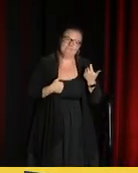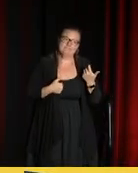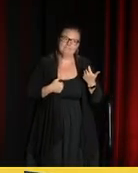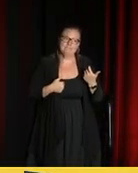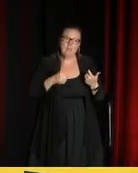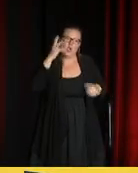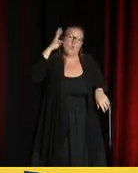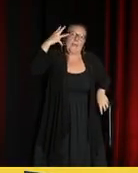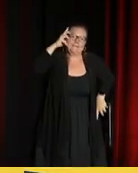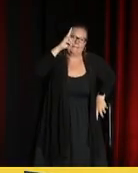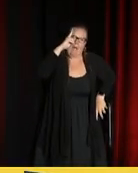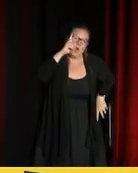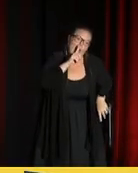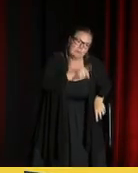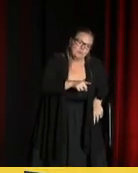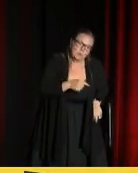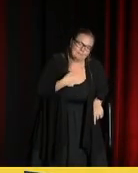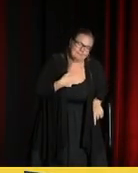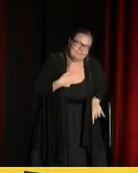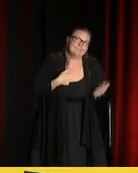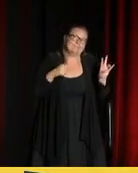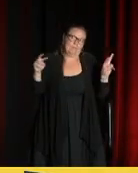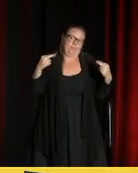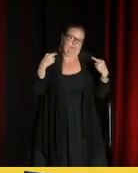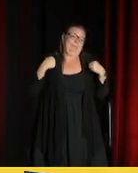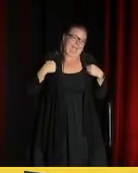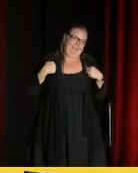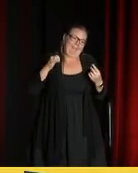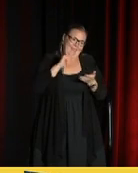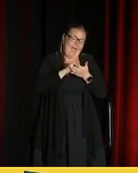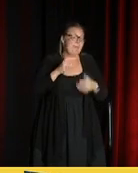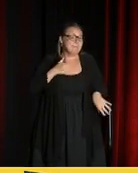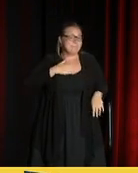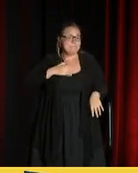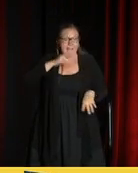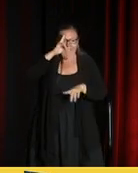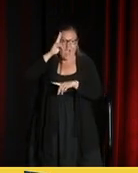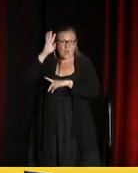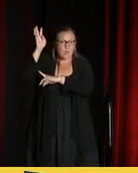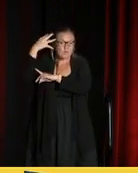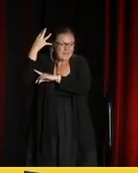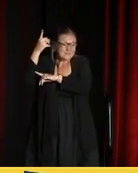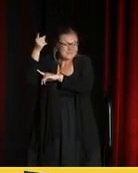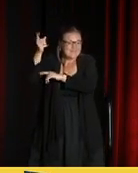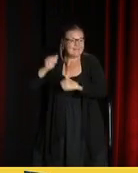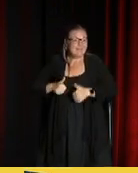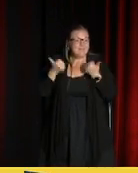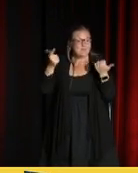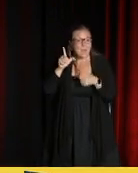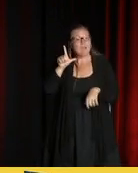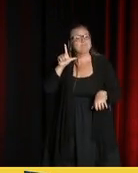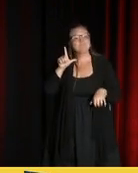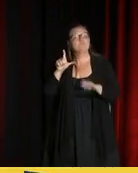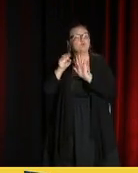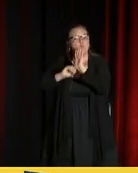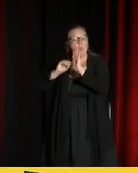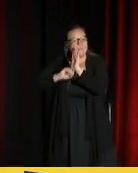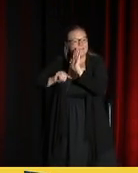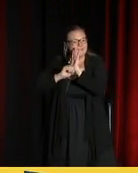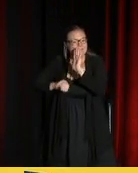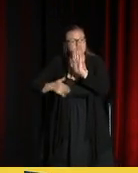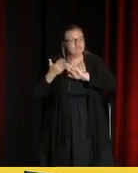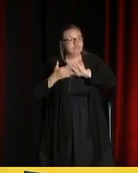for somebody. And my kooky uncle lives down in New Orleans, where he operates one of the local